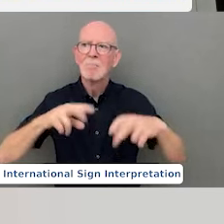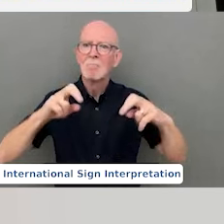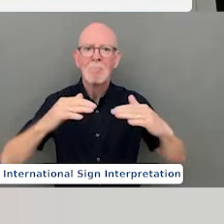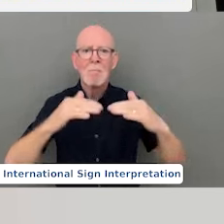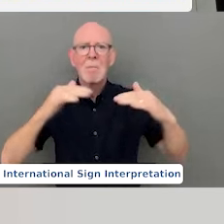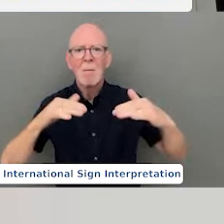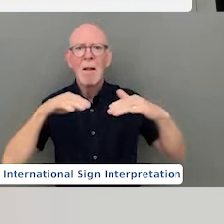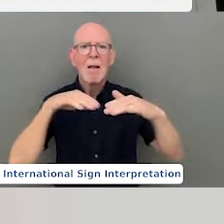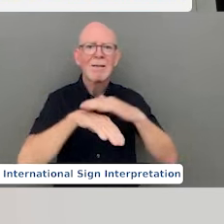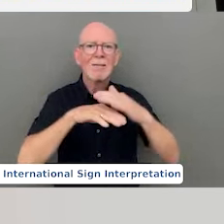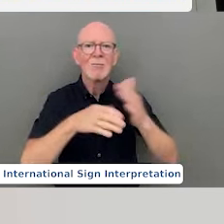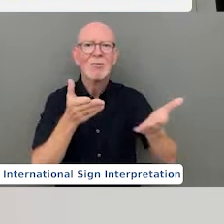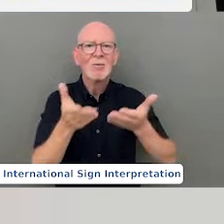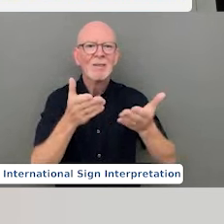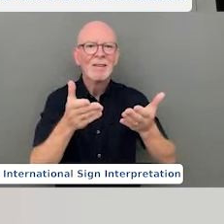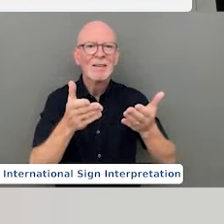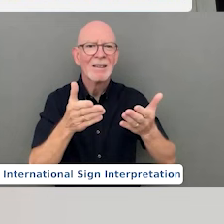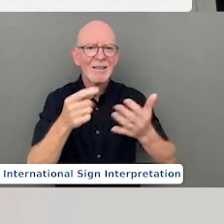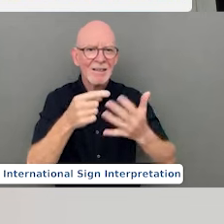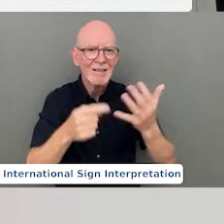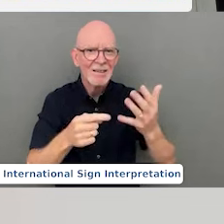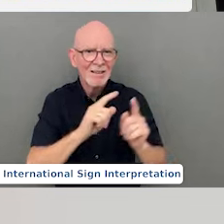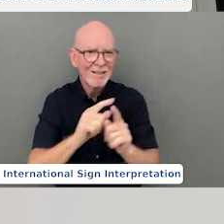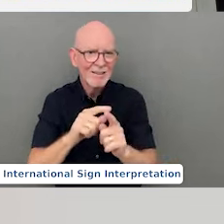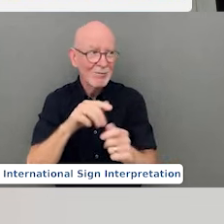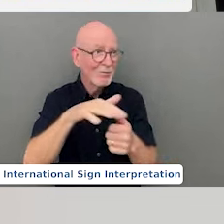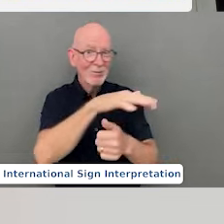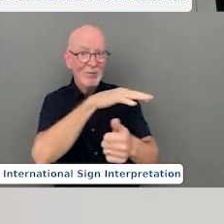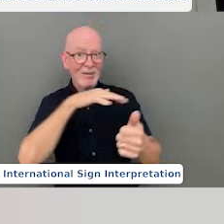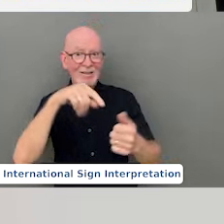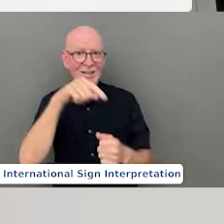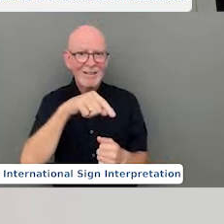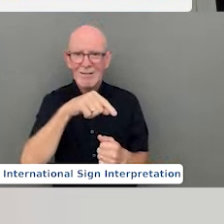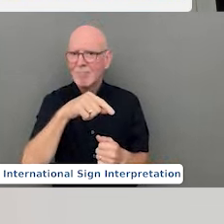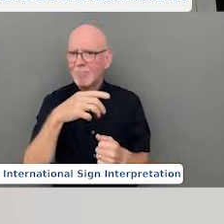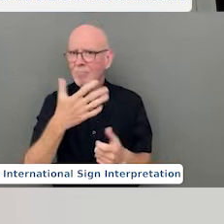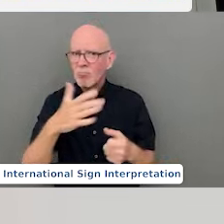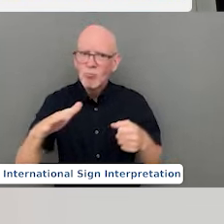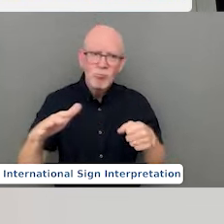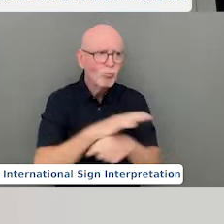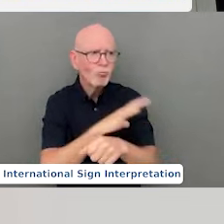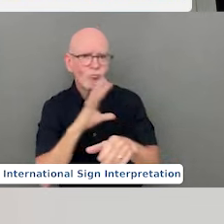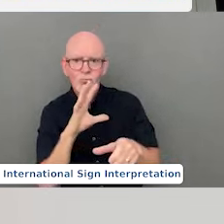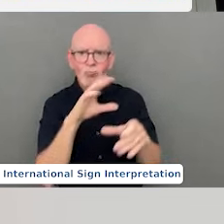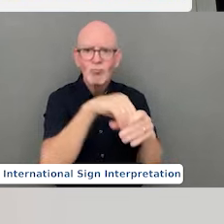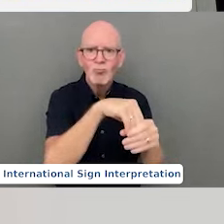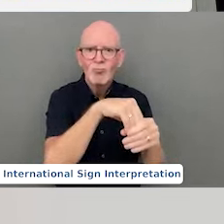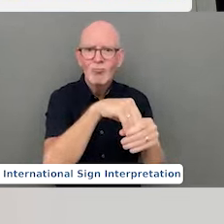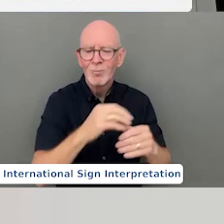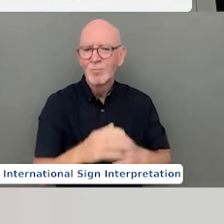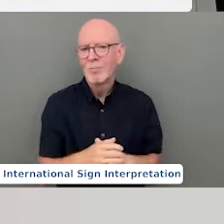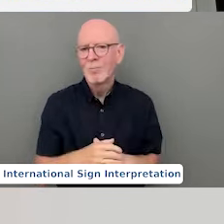our vision, of course, to be the organization to encourage disabled to thoroughly